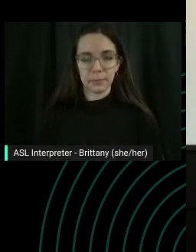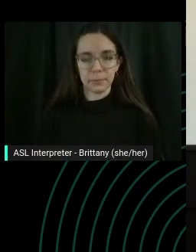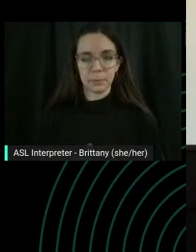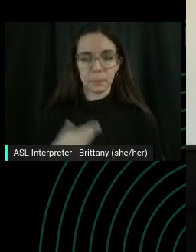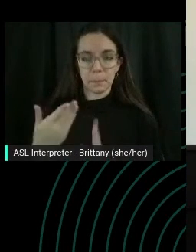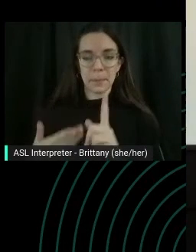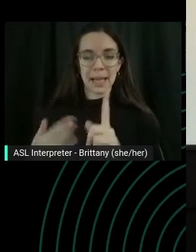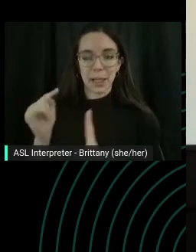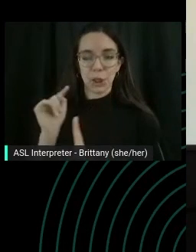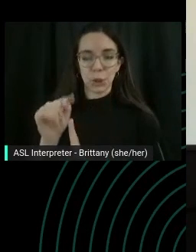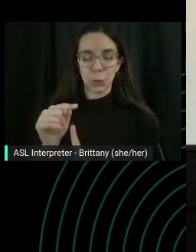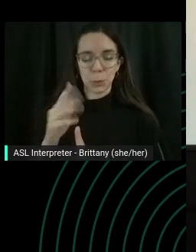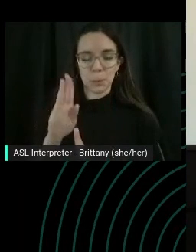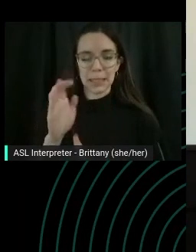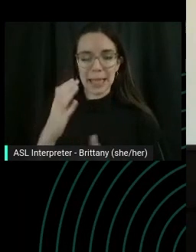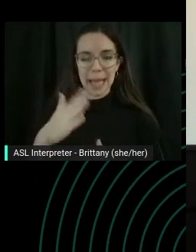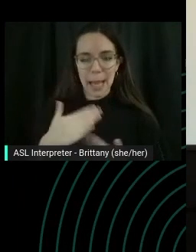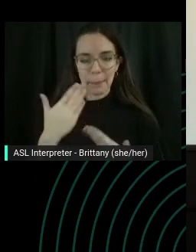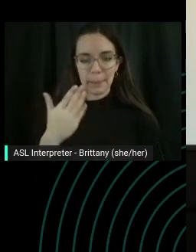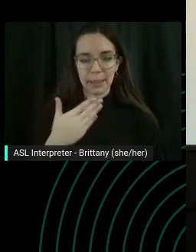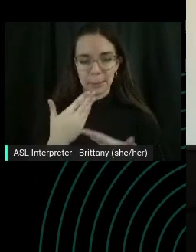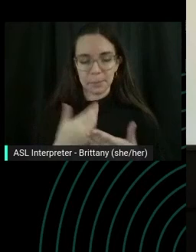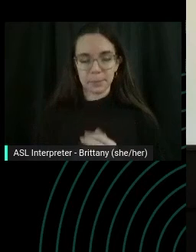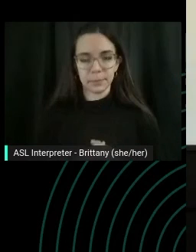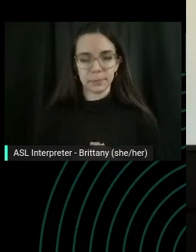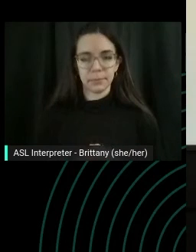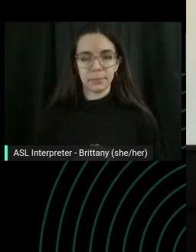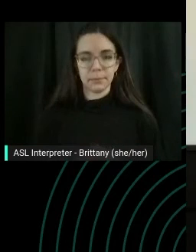May you be happy.